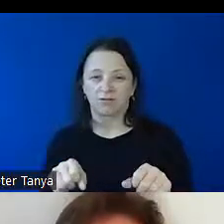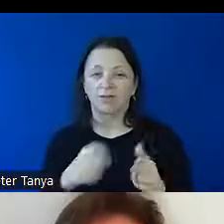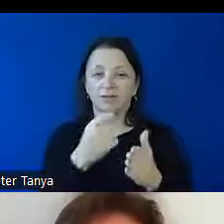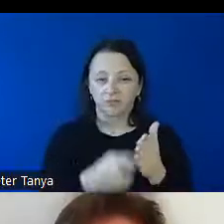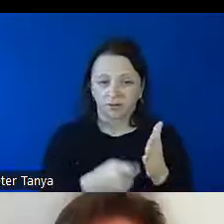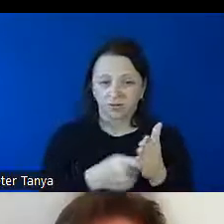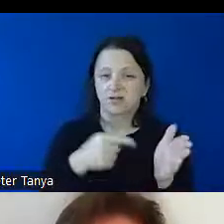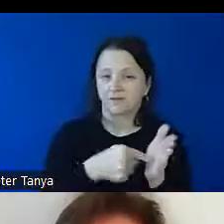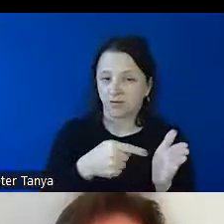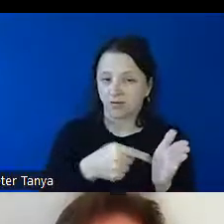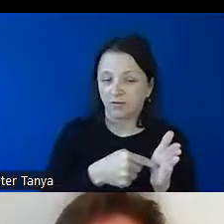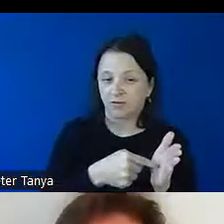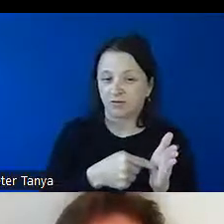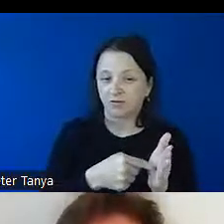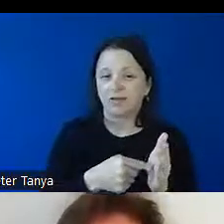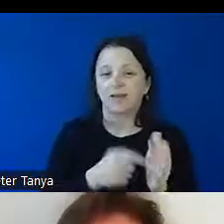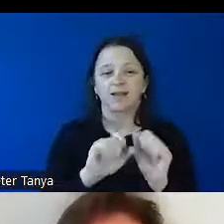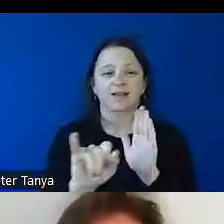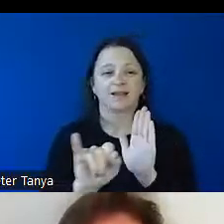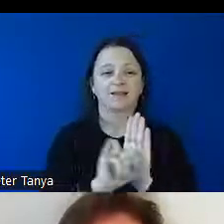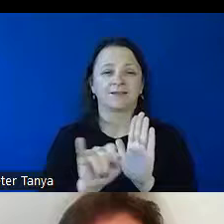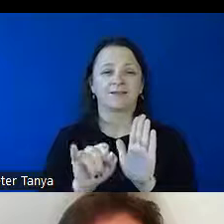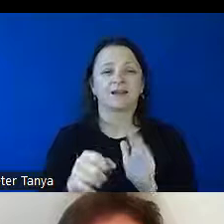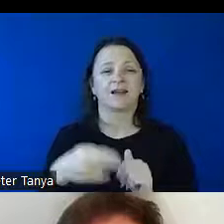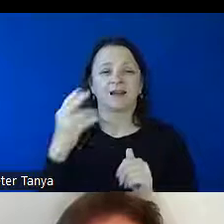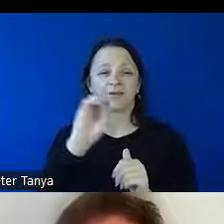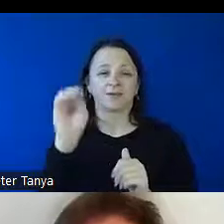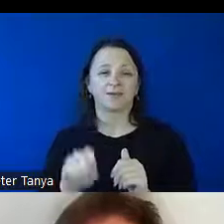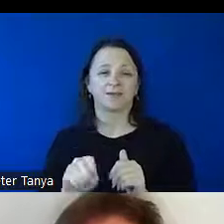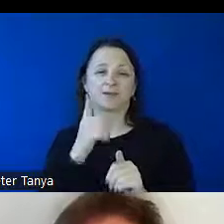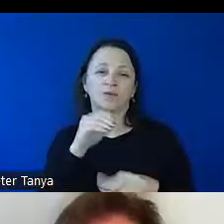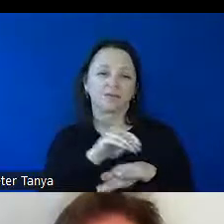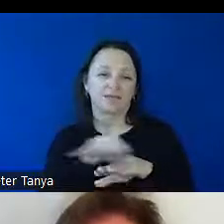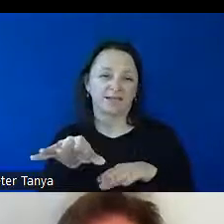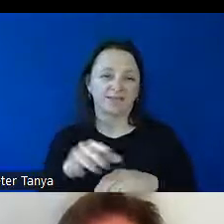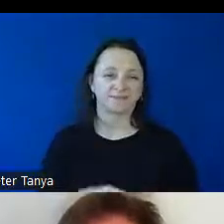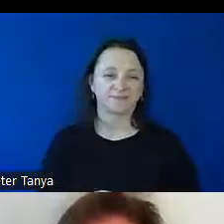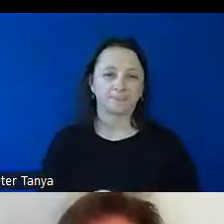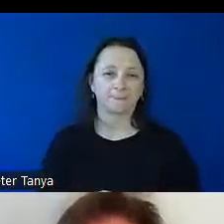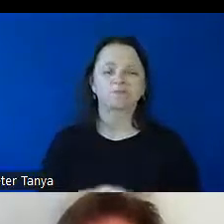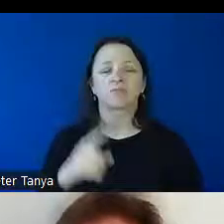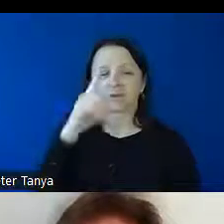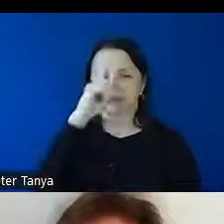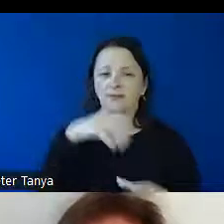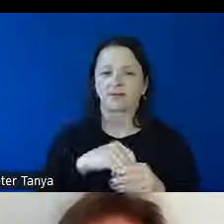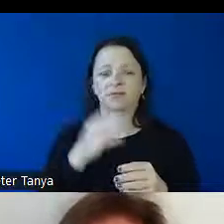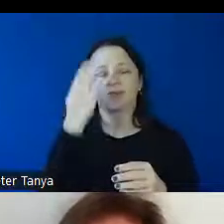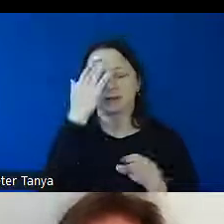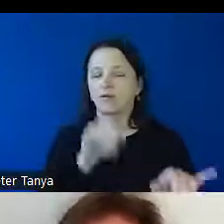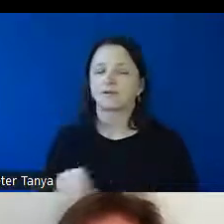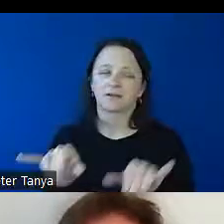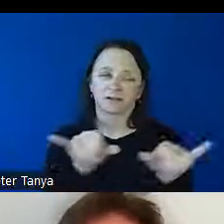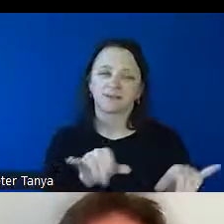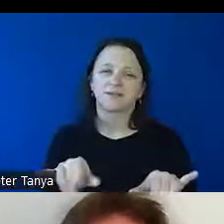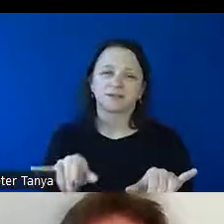be capable of identifying a high proportion of affected individuals. Now, we all know that autism is common. We managed to speak